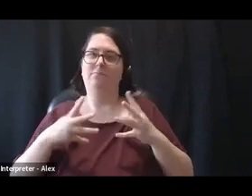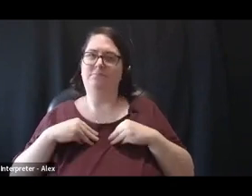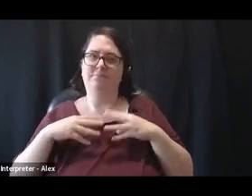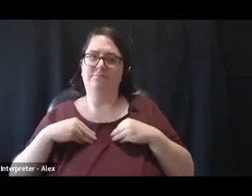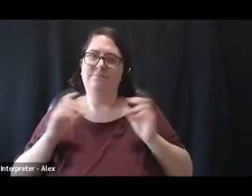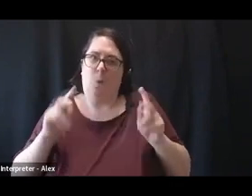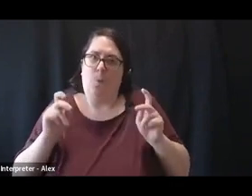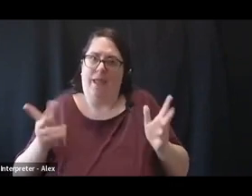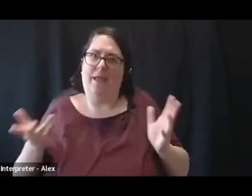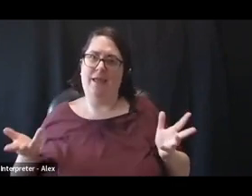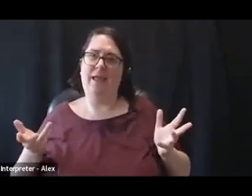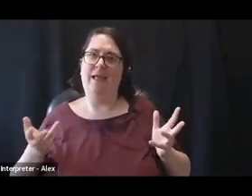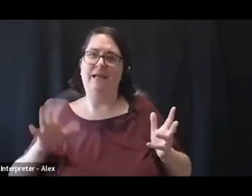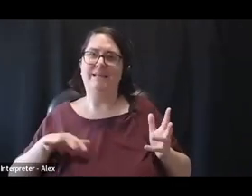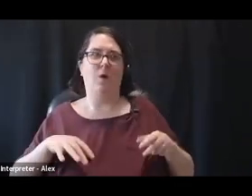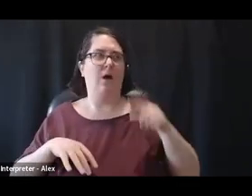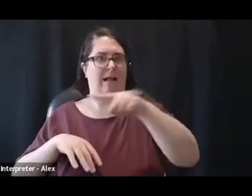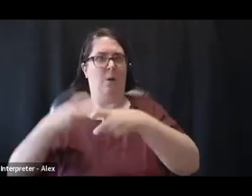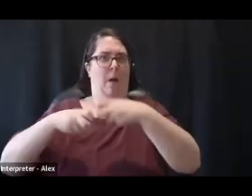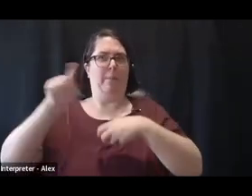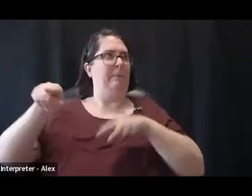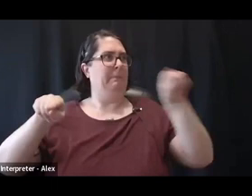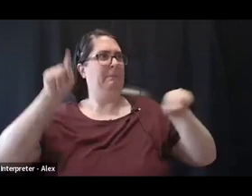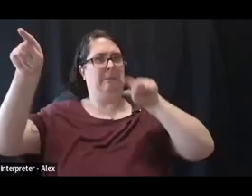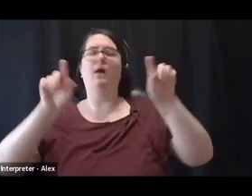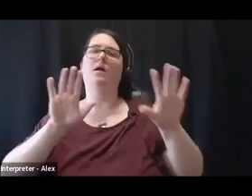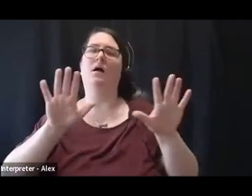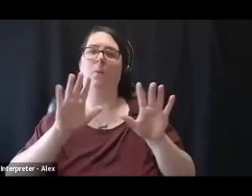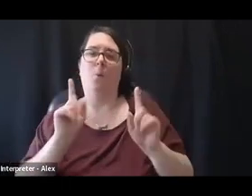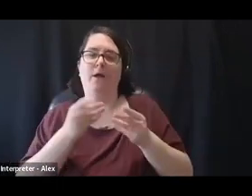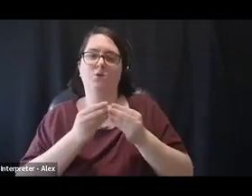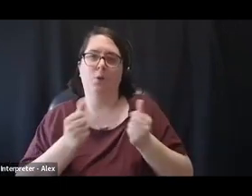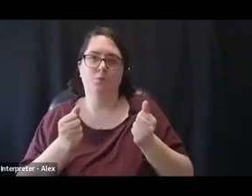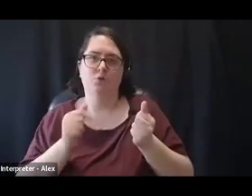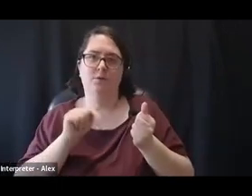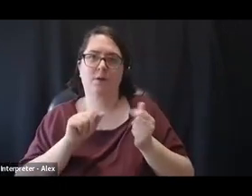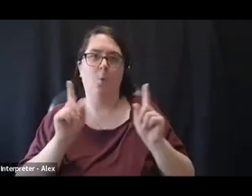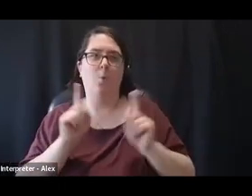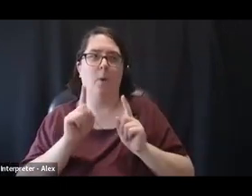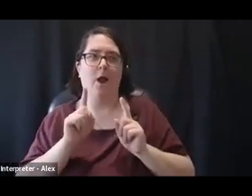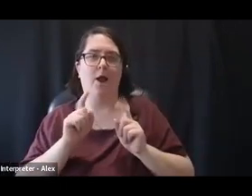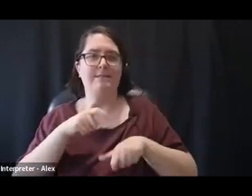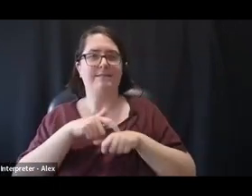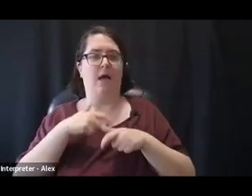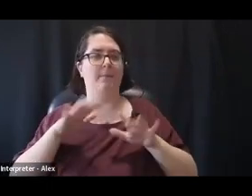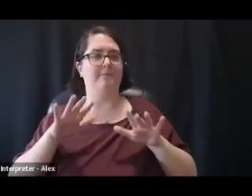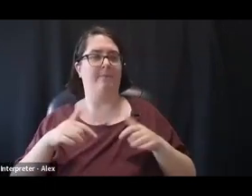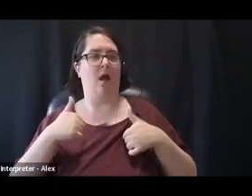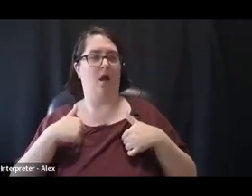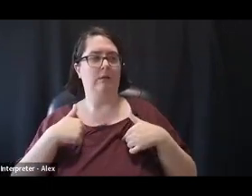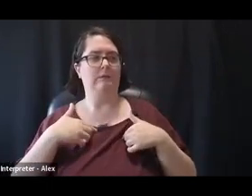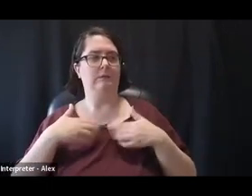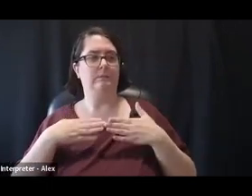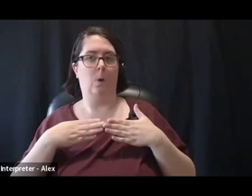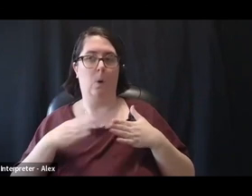but neither just leaping to solutions, that allowing for that space of uncertainty, that vulnerability to